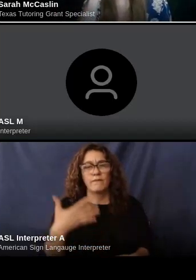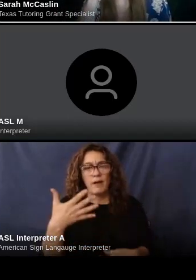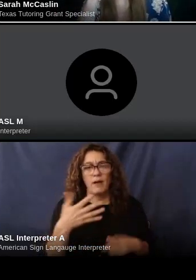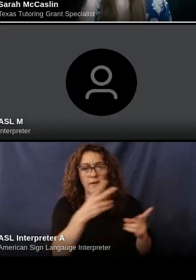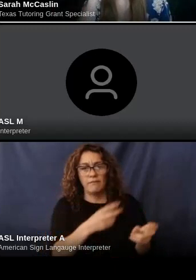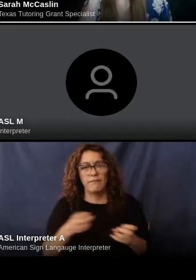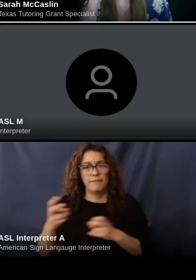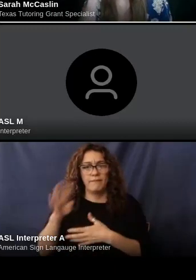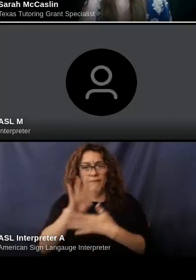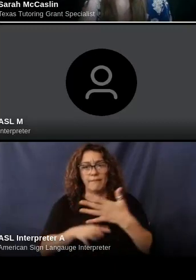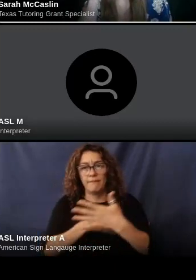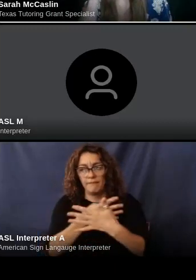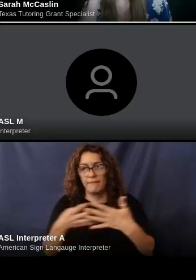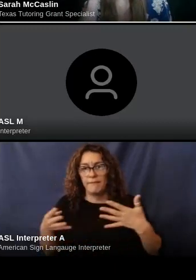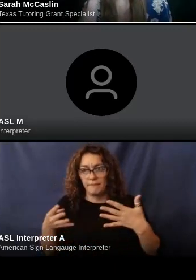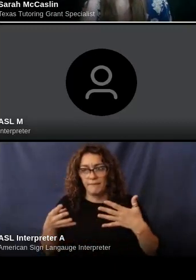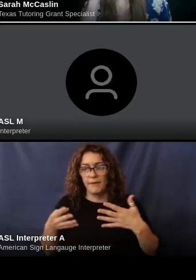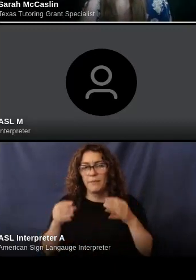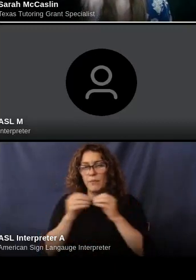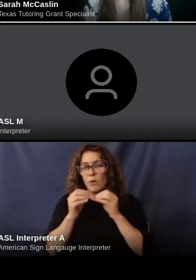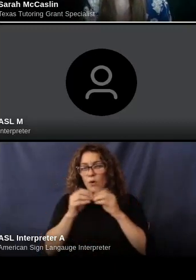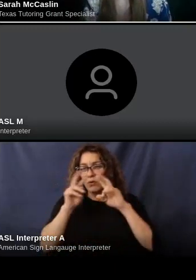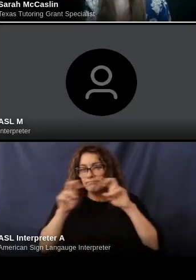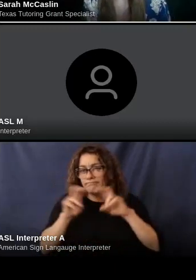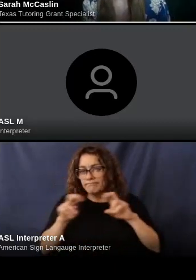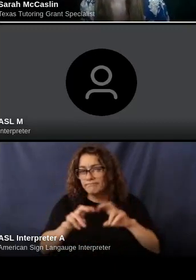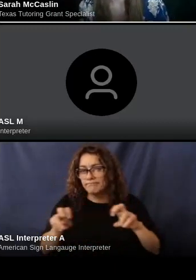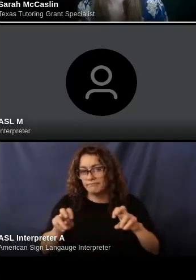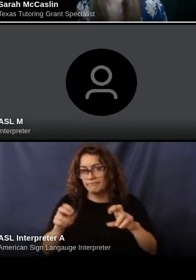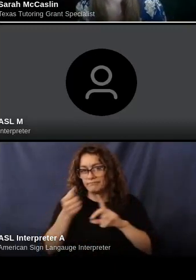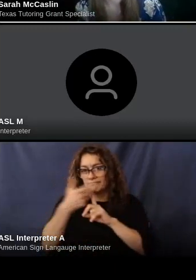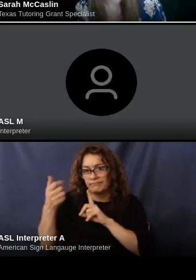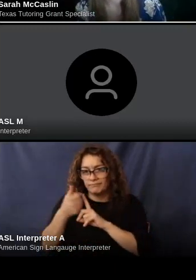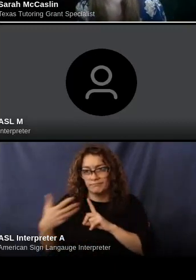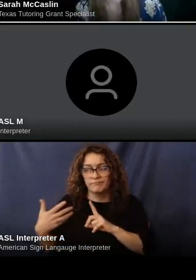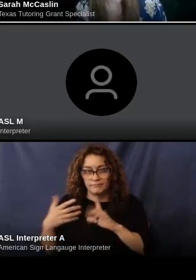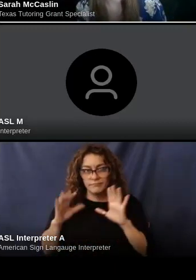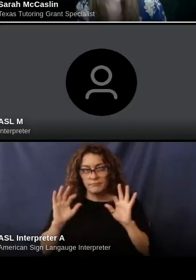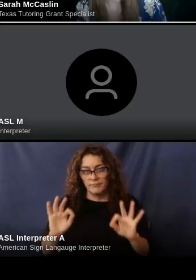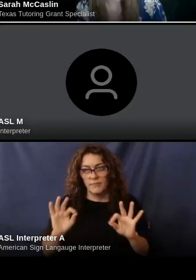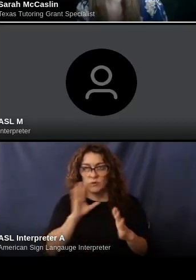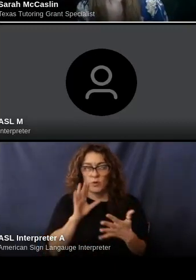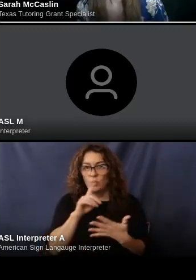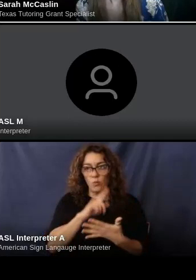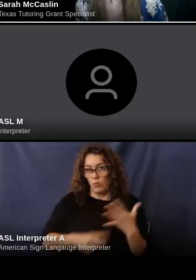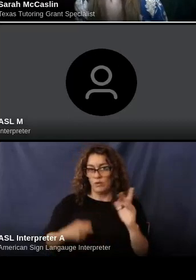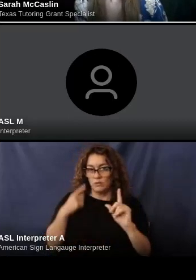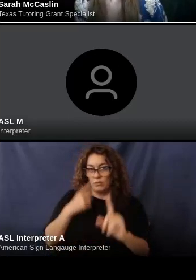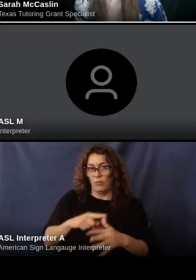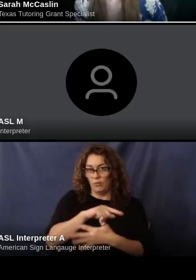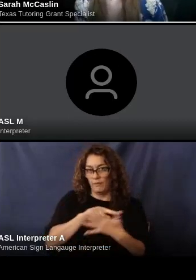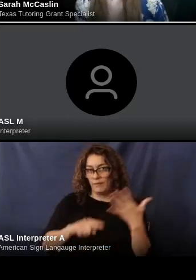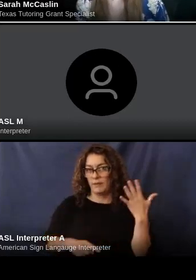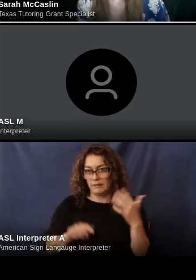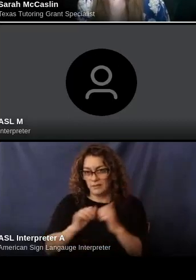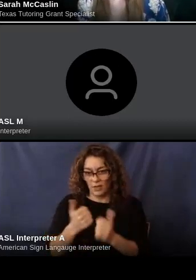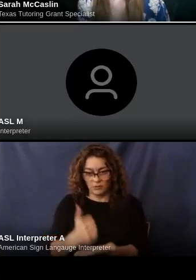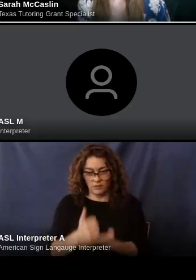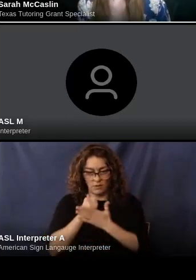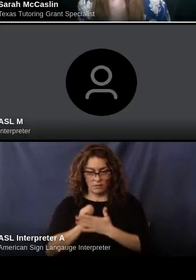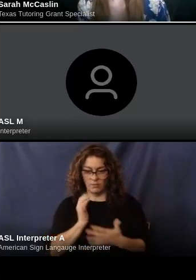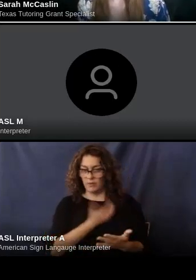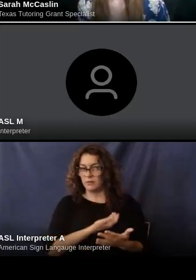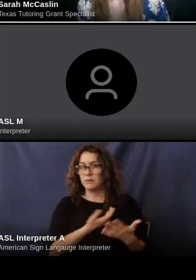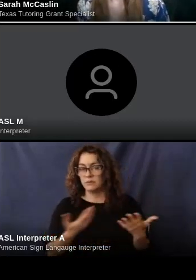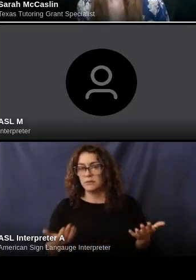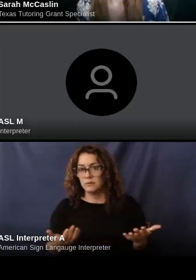here, we can break them down a little bit further and talk more specifically about how this benefits you guys. And so we really want to